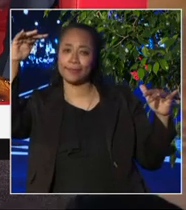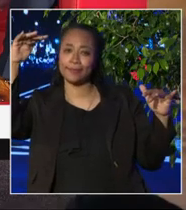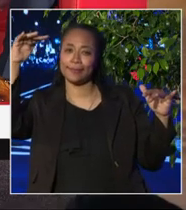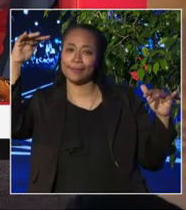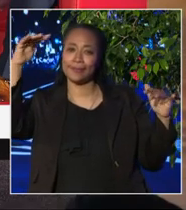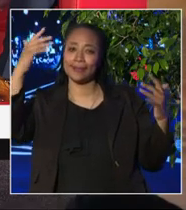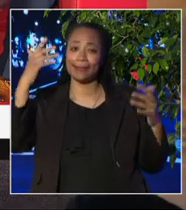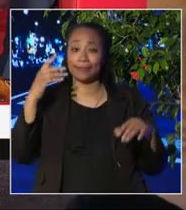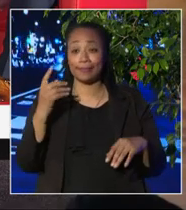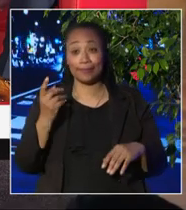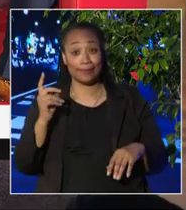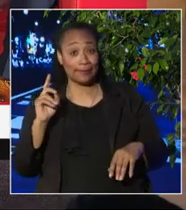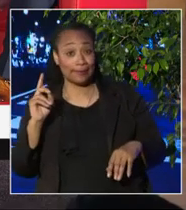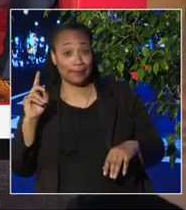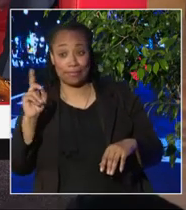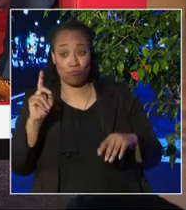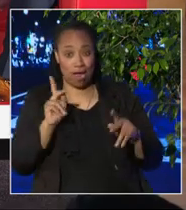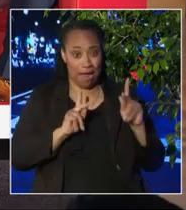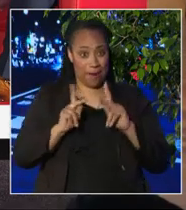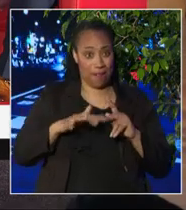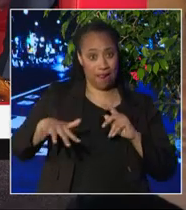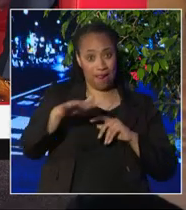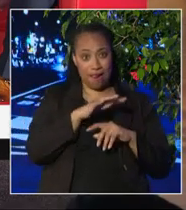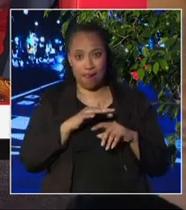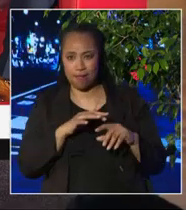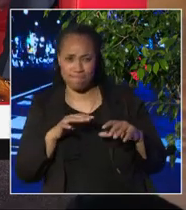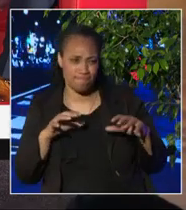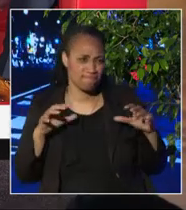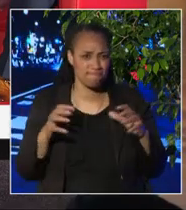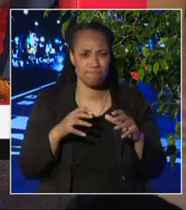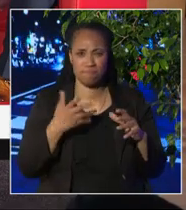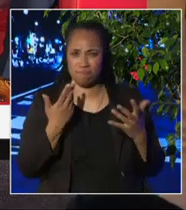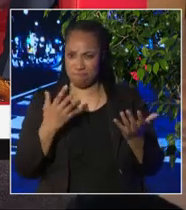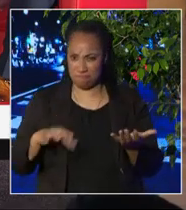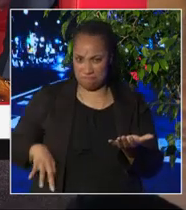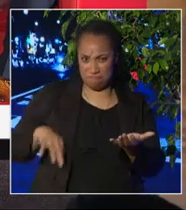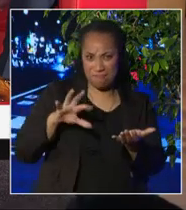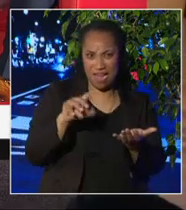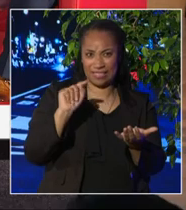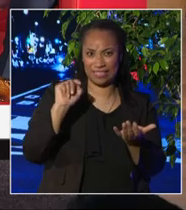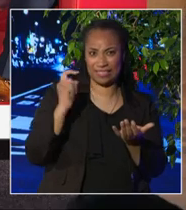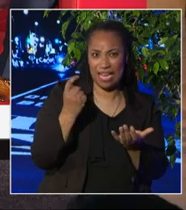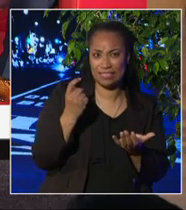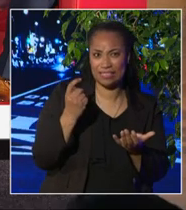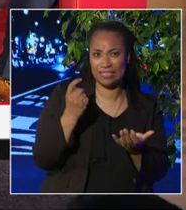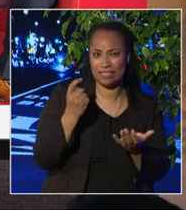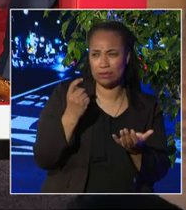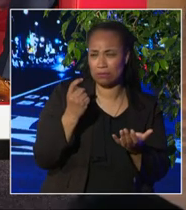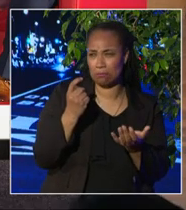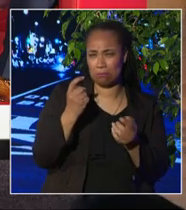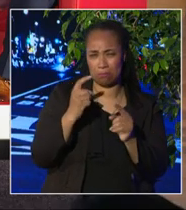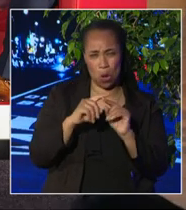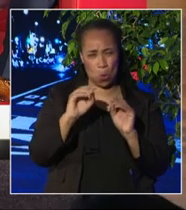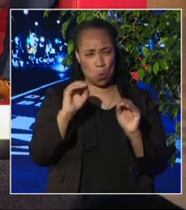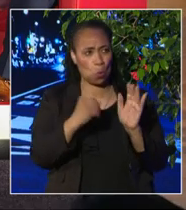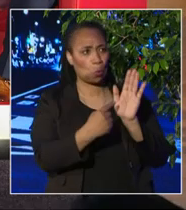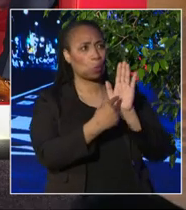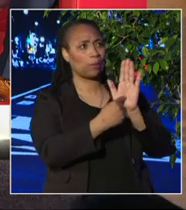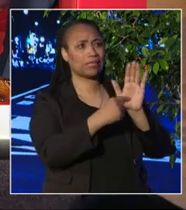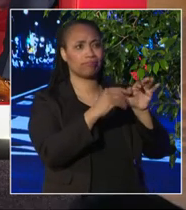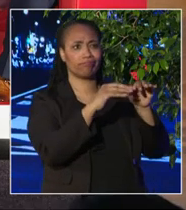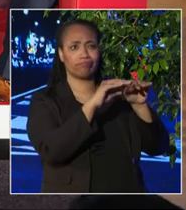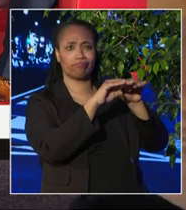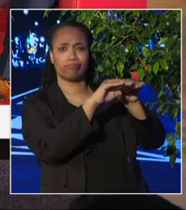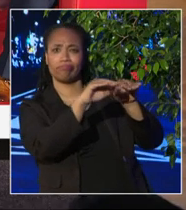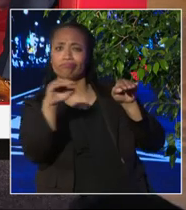pay taxes, but we're not represented with a voting member of Congress or 2 senators. The business problem is we